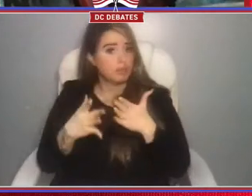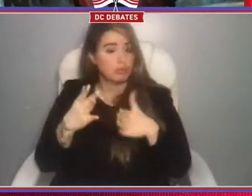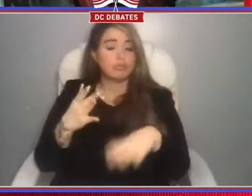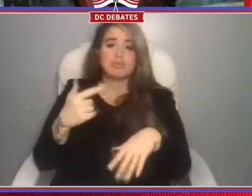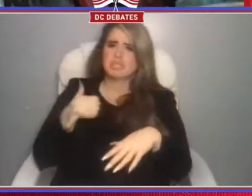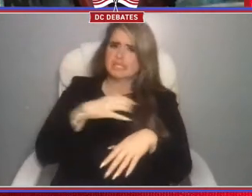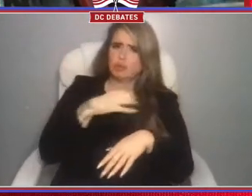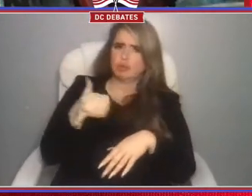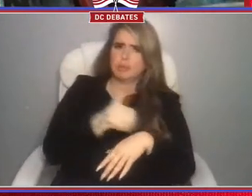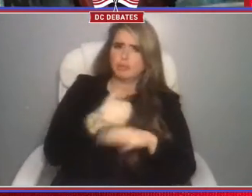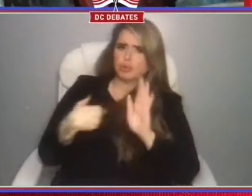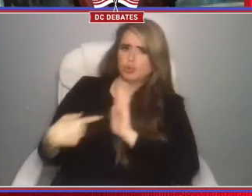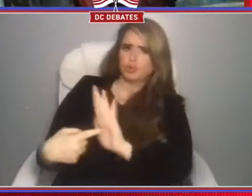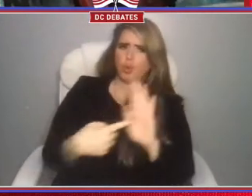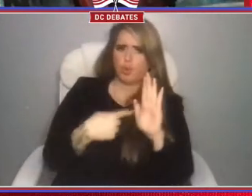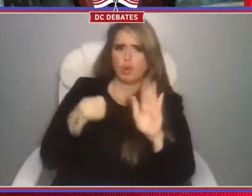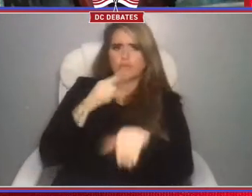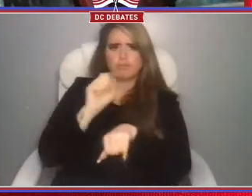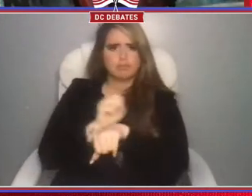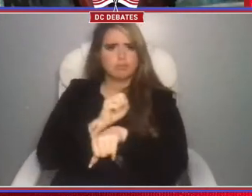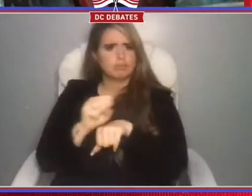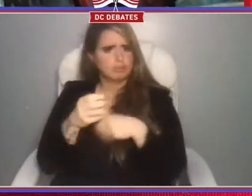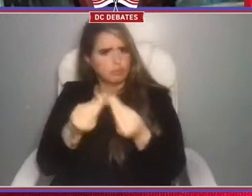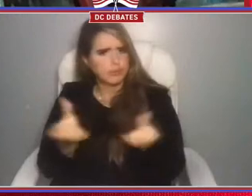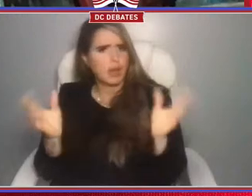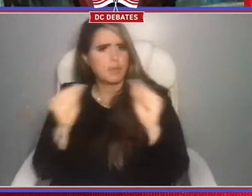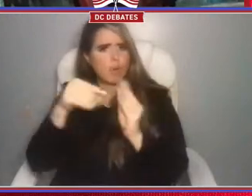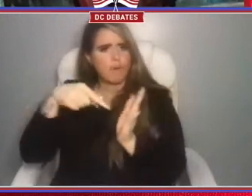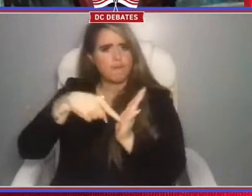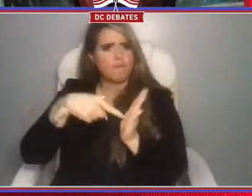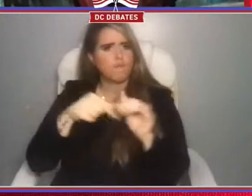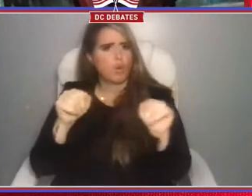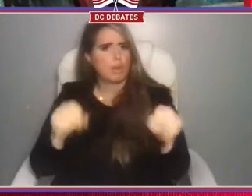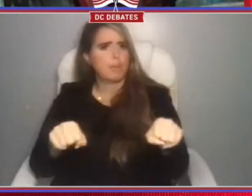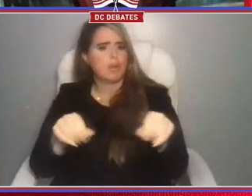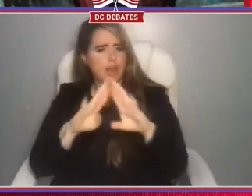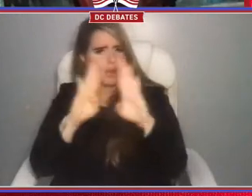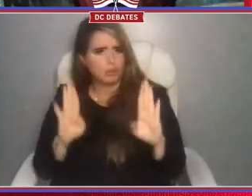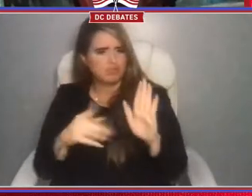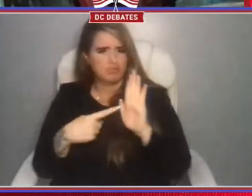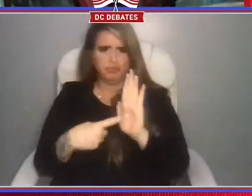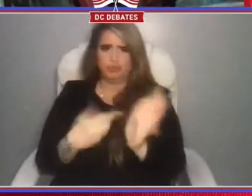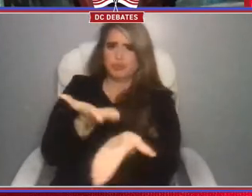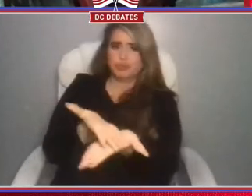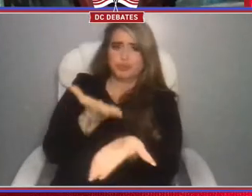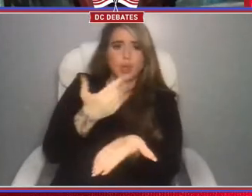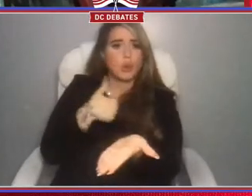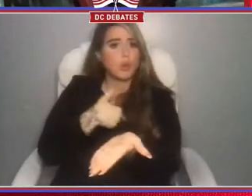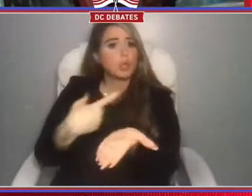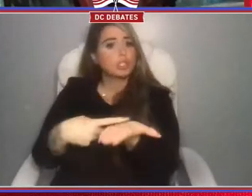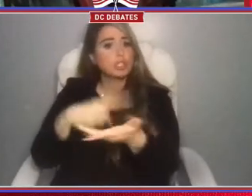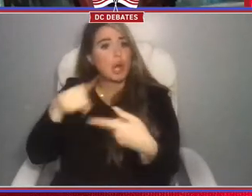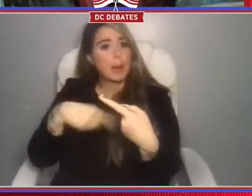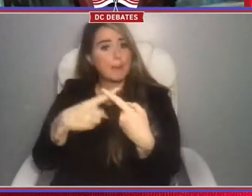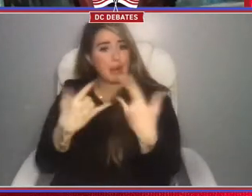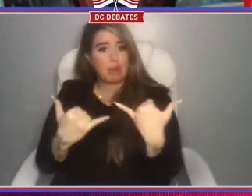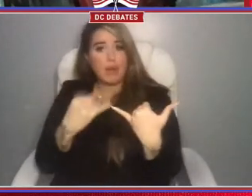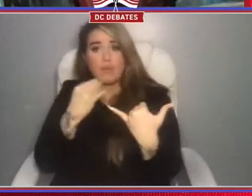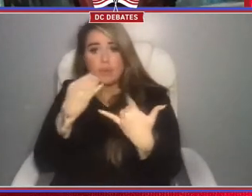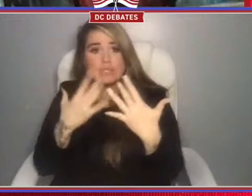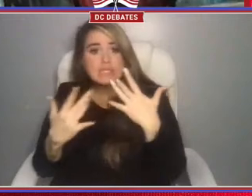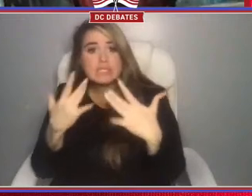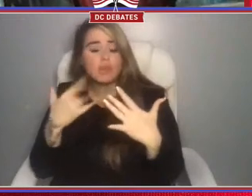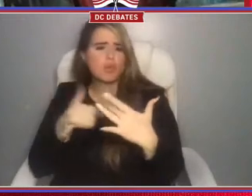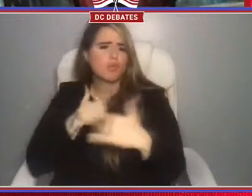more affordable housing. So I had to change the law to do that. We talked about living and a food desert. So we opened up two grocery offices,